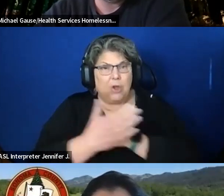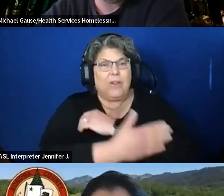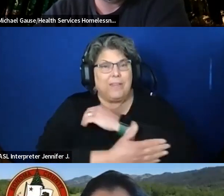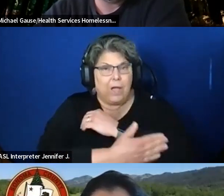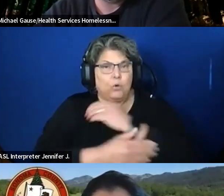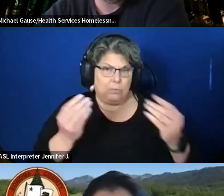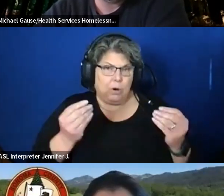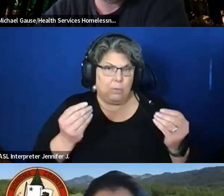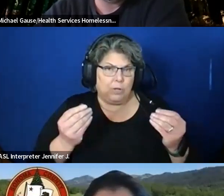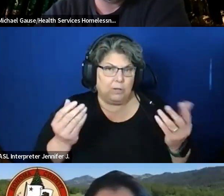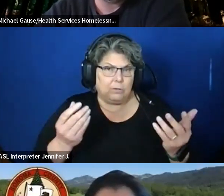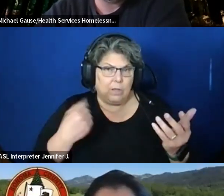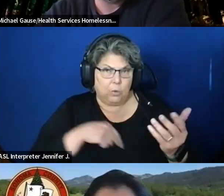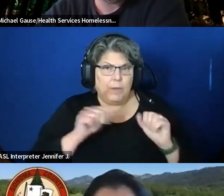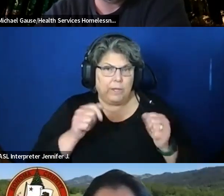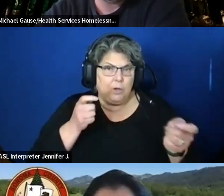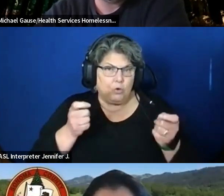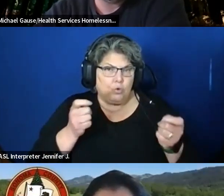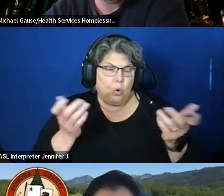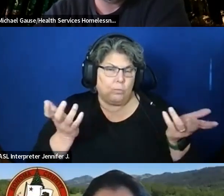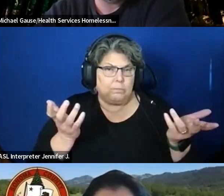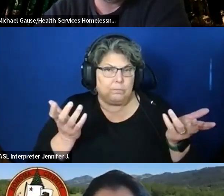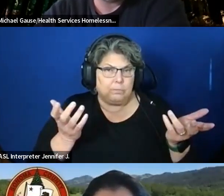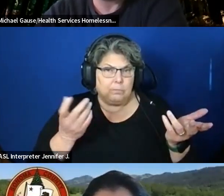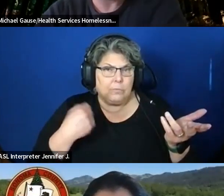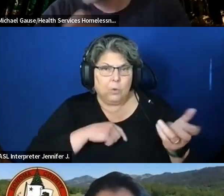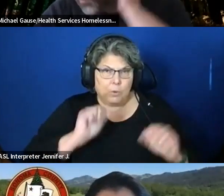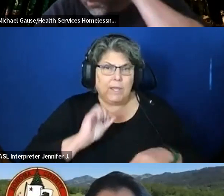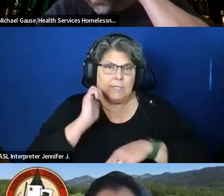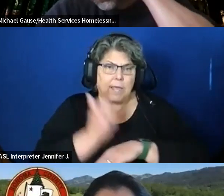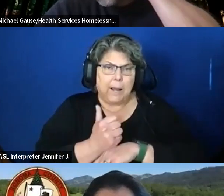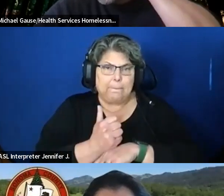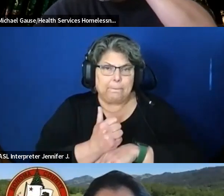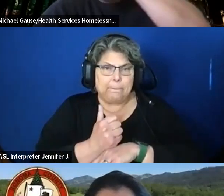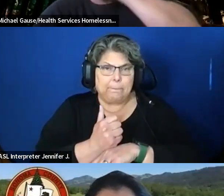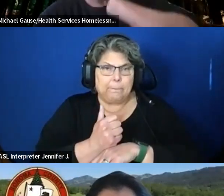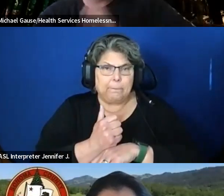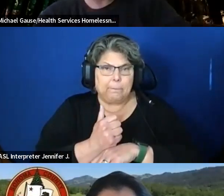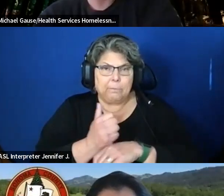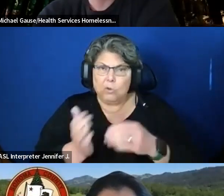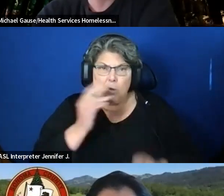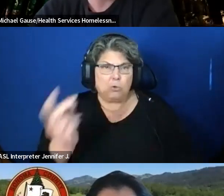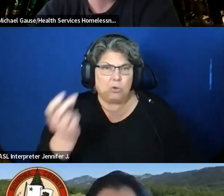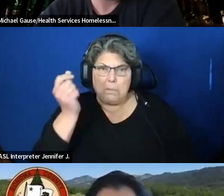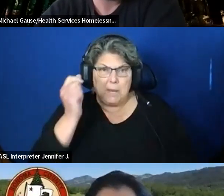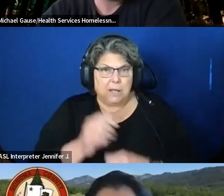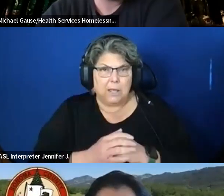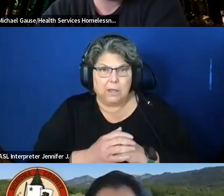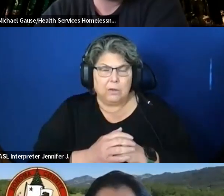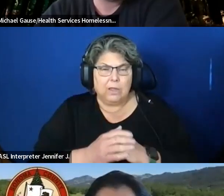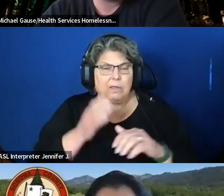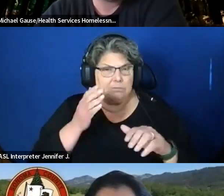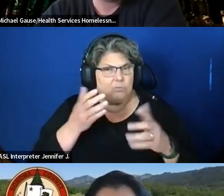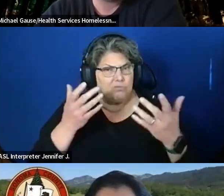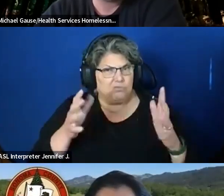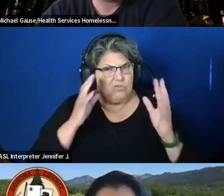under our control, that we're able to set this up almost immediately once a decision is